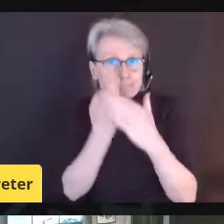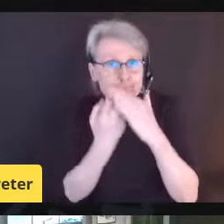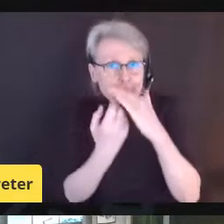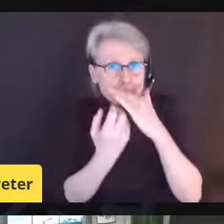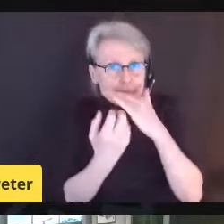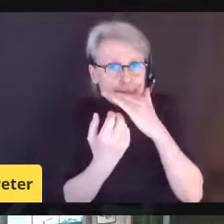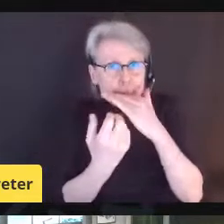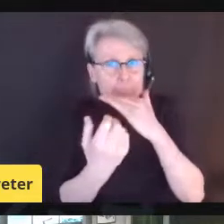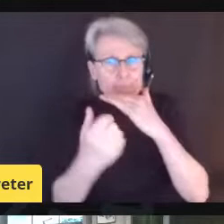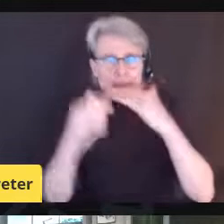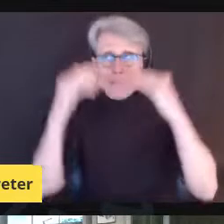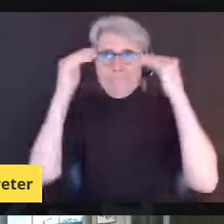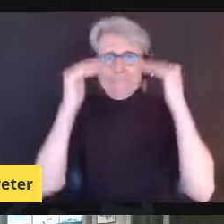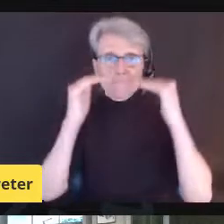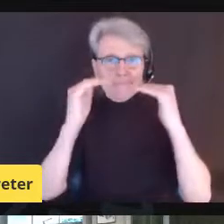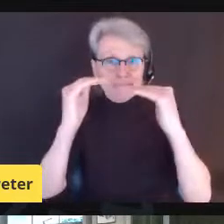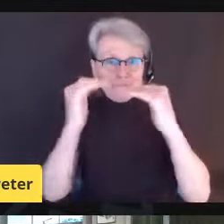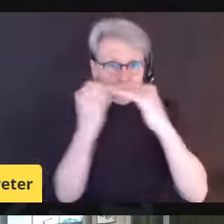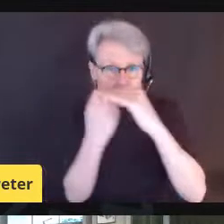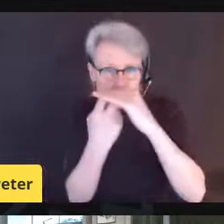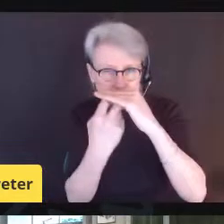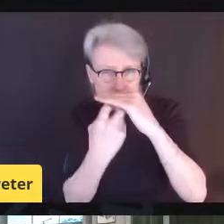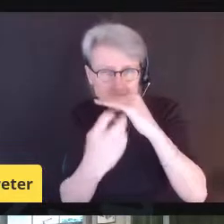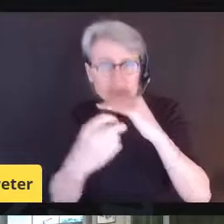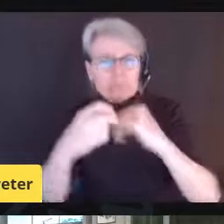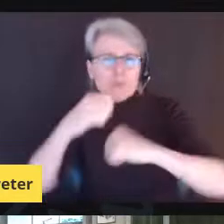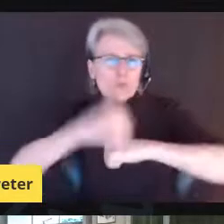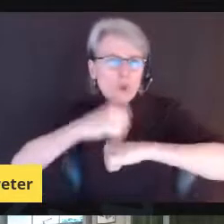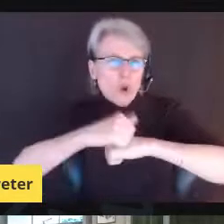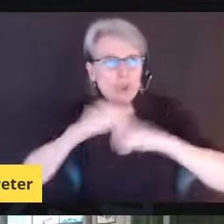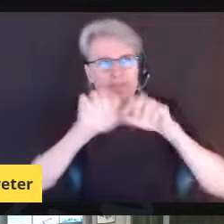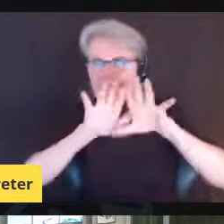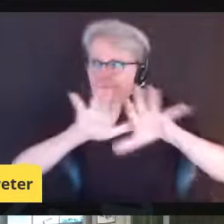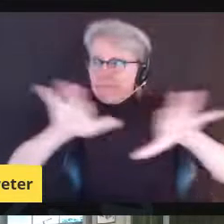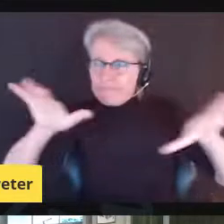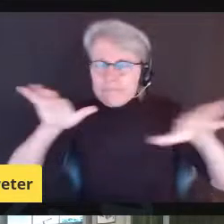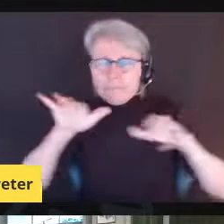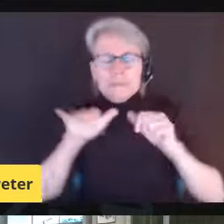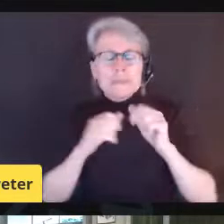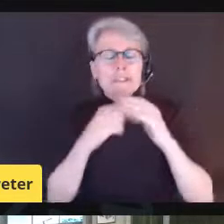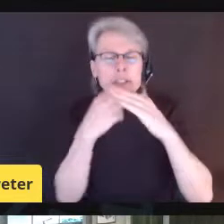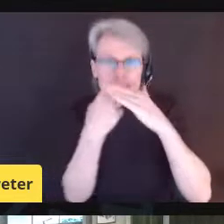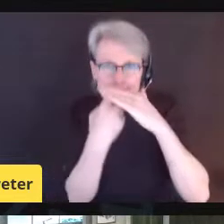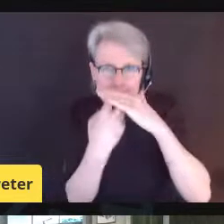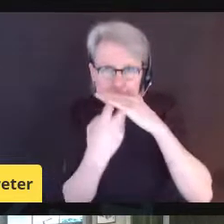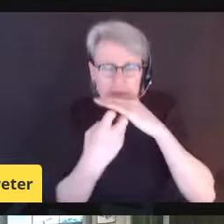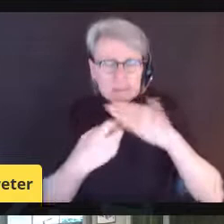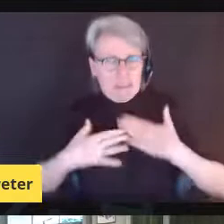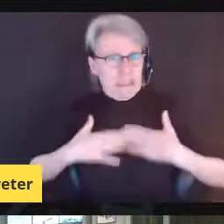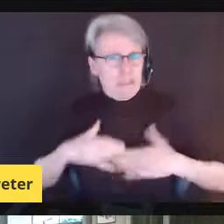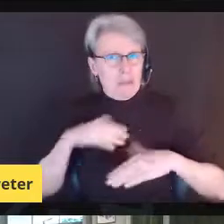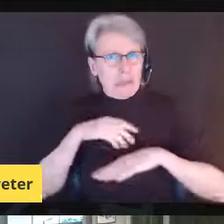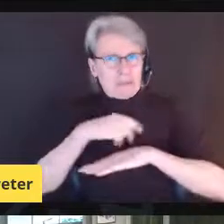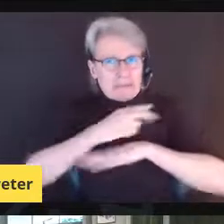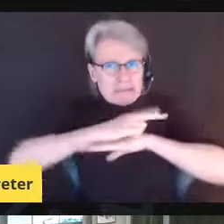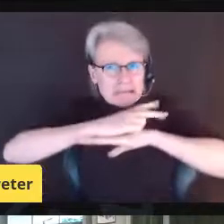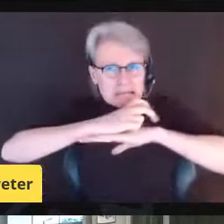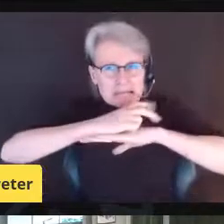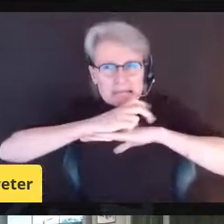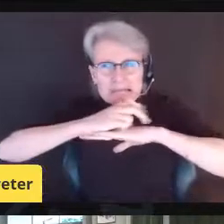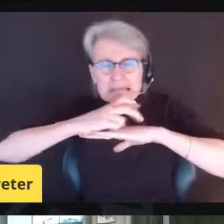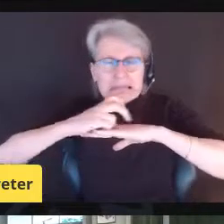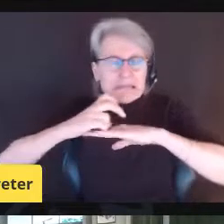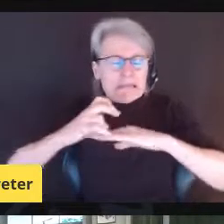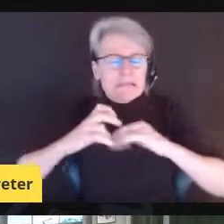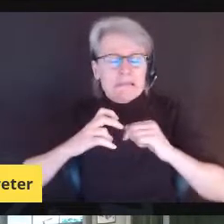under this sort of like rock feature, and on my my stomach, and my back's like hitting against a